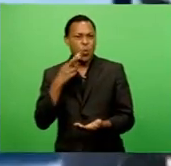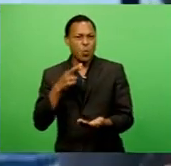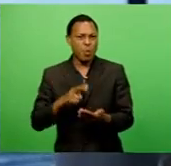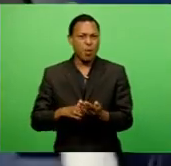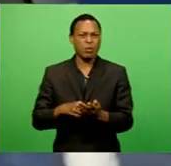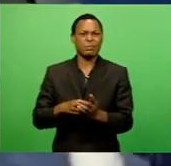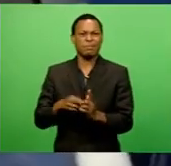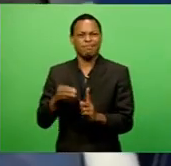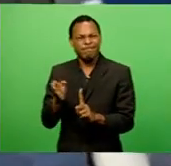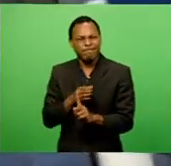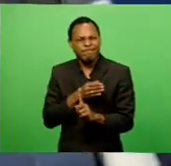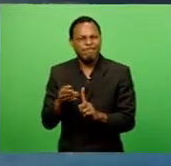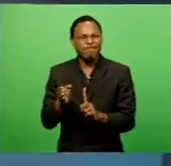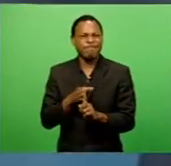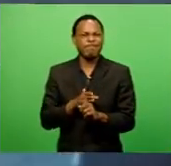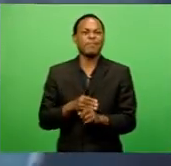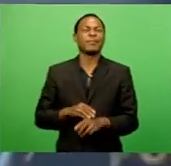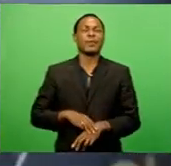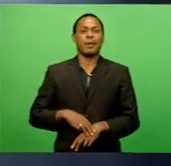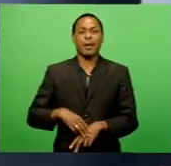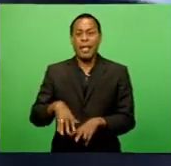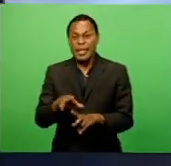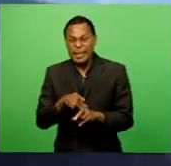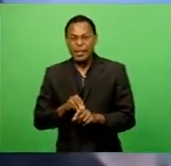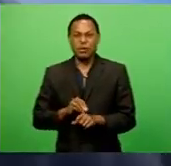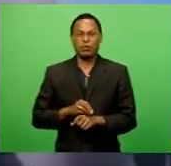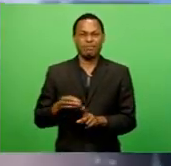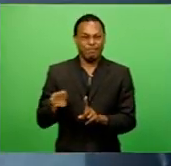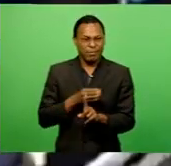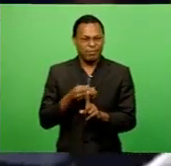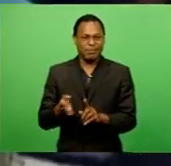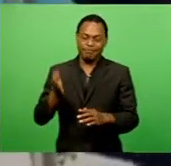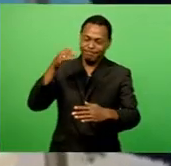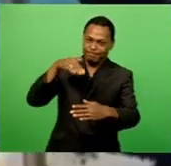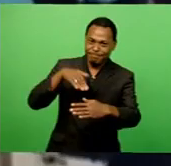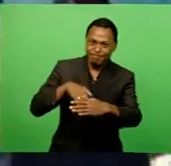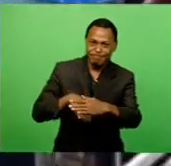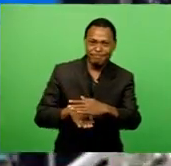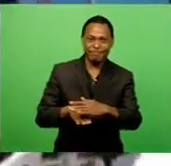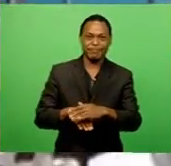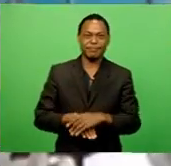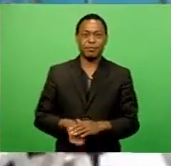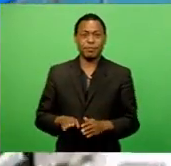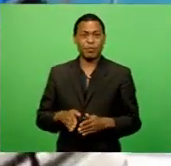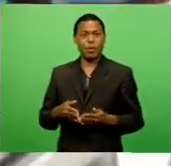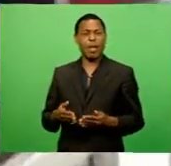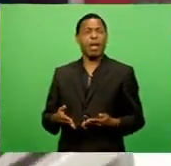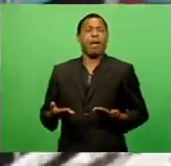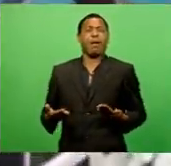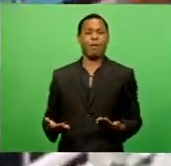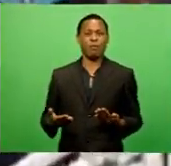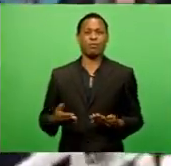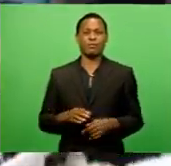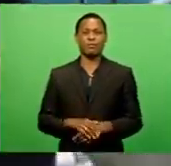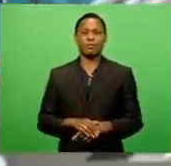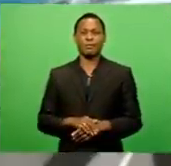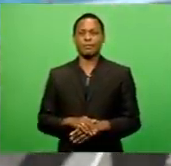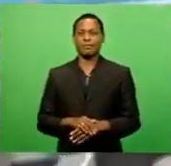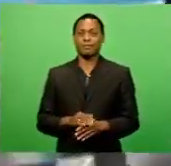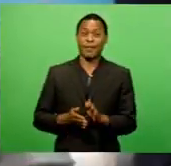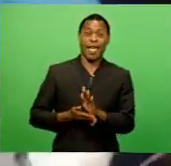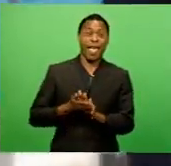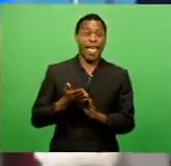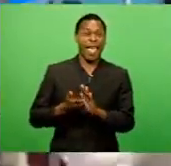violence and sexual offences are on the decline. Daveta says this is likely due to the high number of joint drug